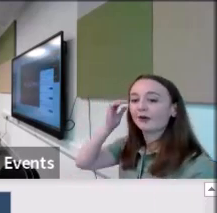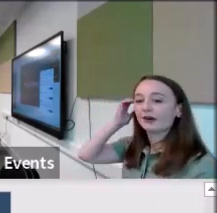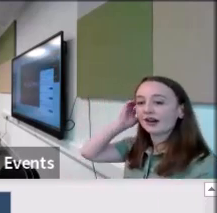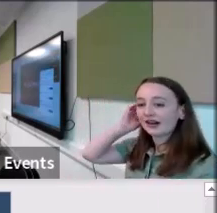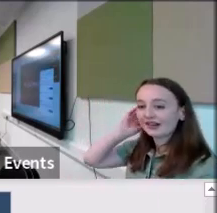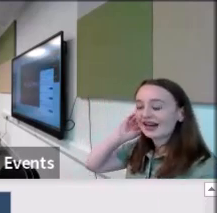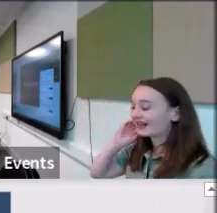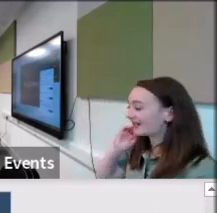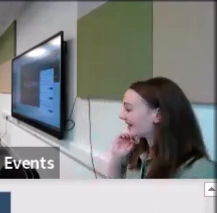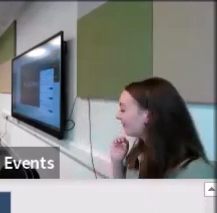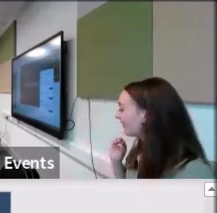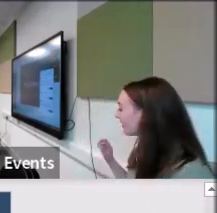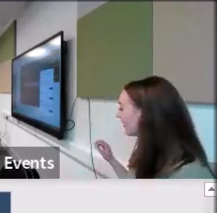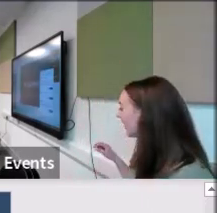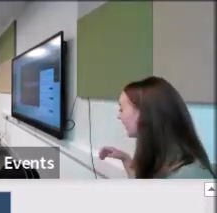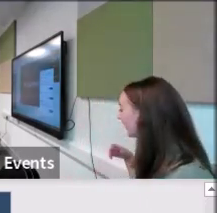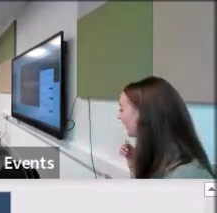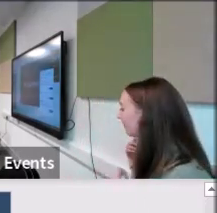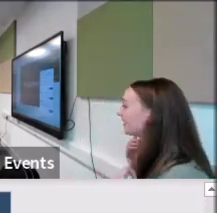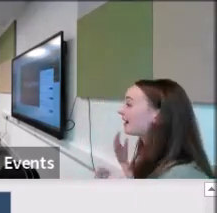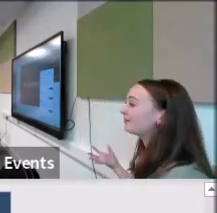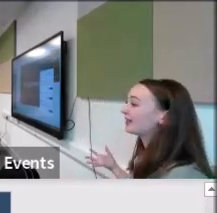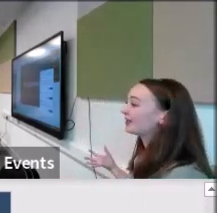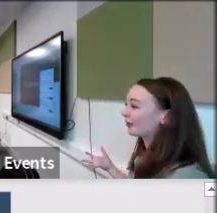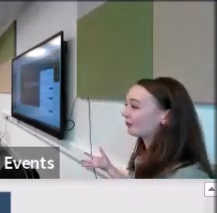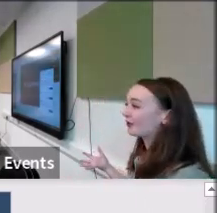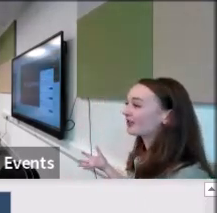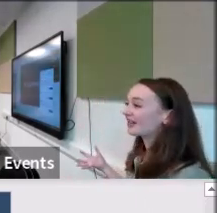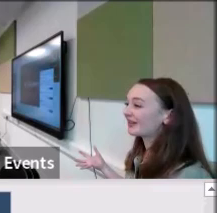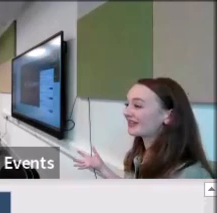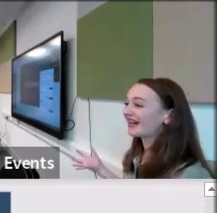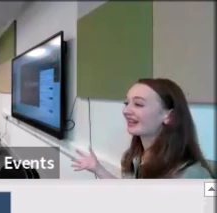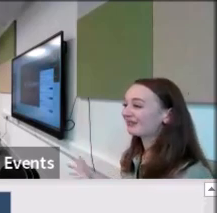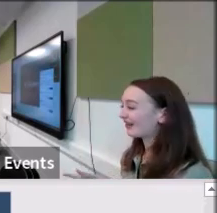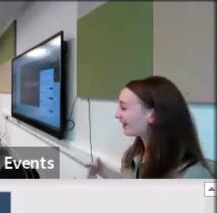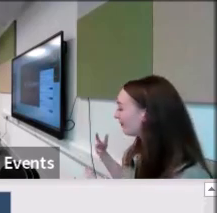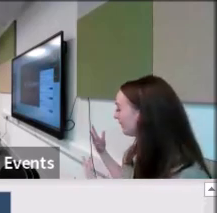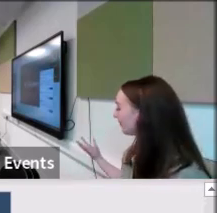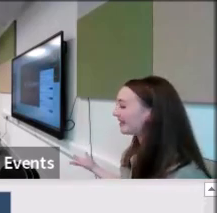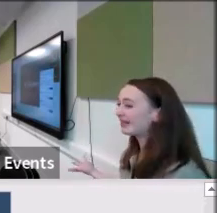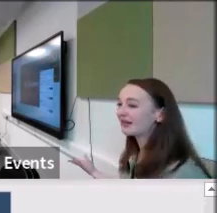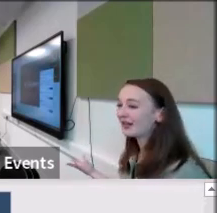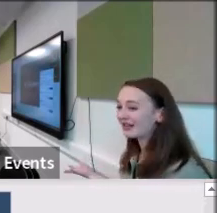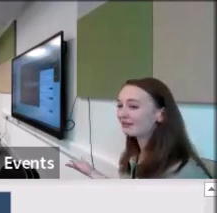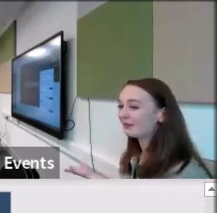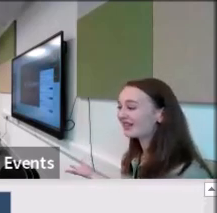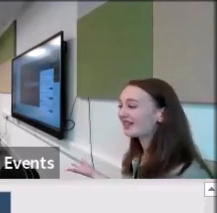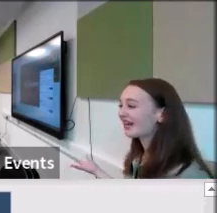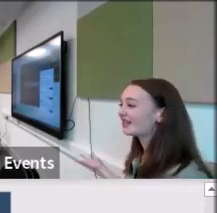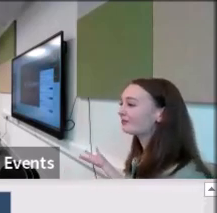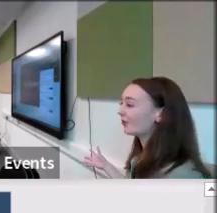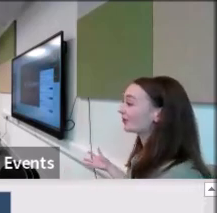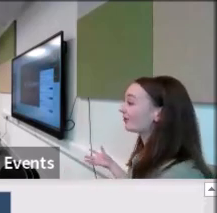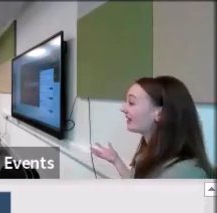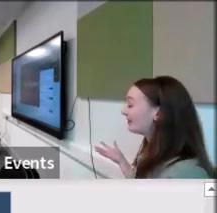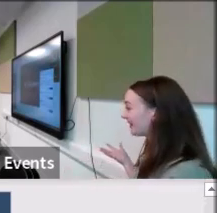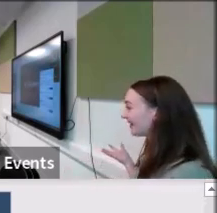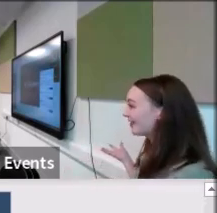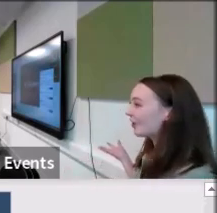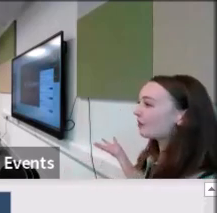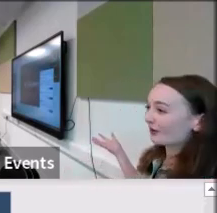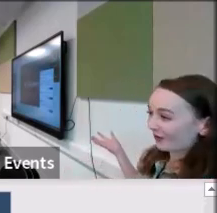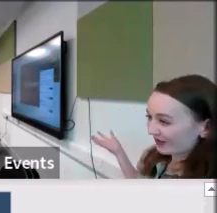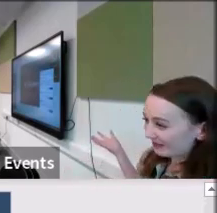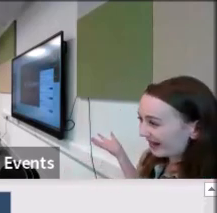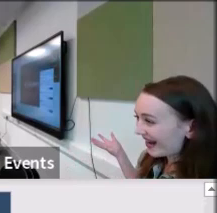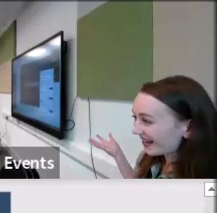Yes, so like I said, the fact that I am an ambulatory wheelchair user, the fact that people see me using mobility aids, but also see me